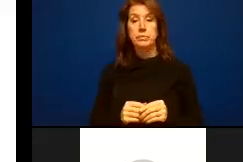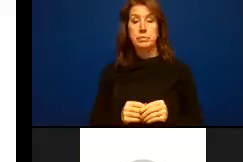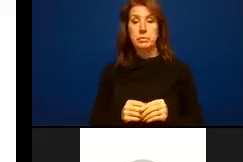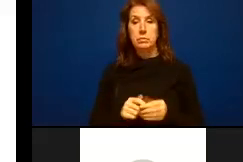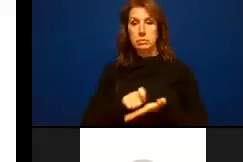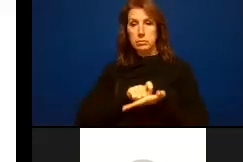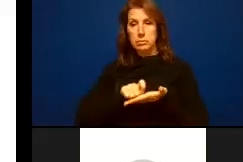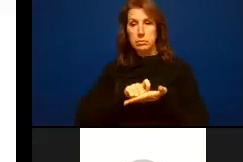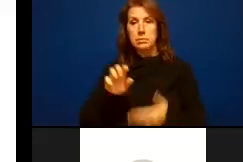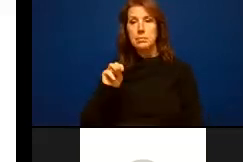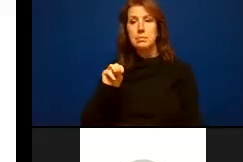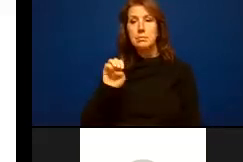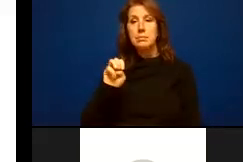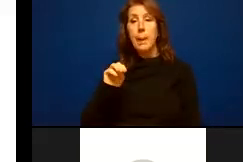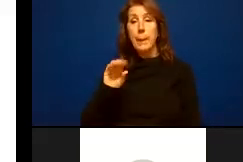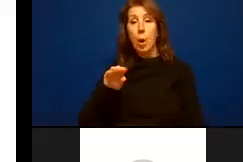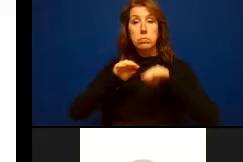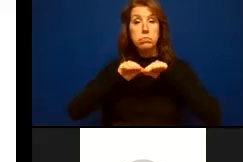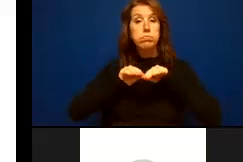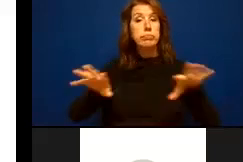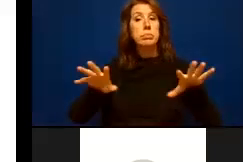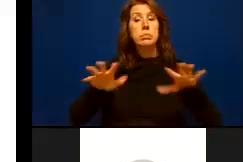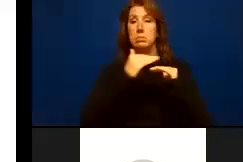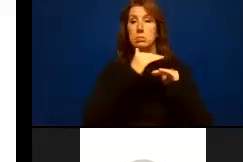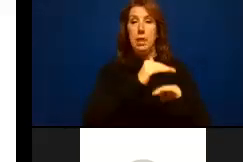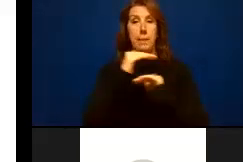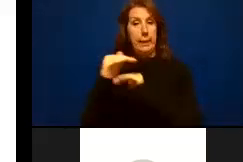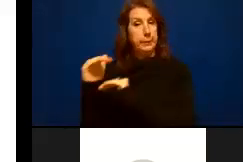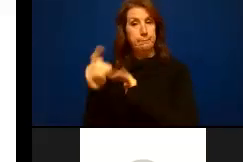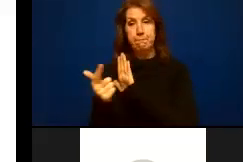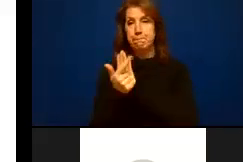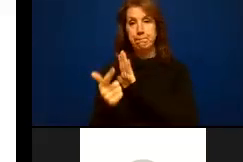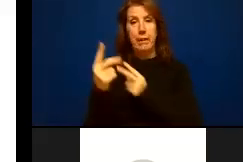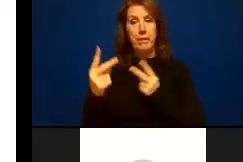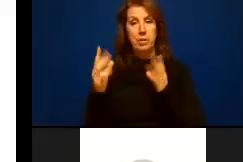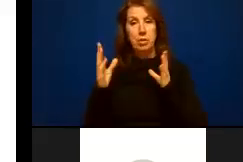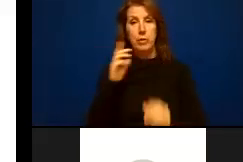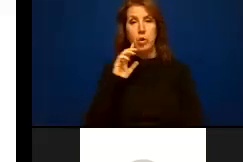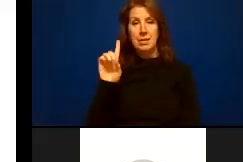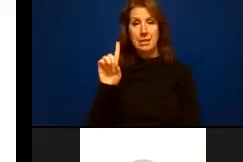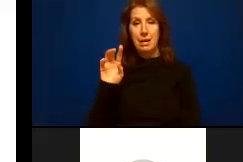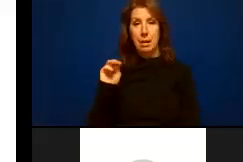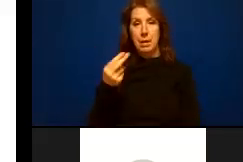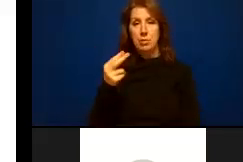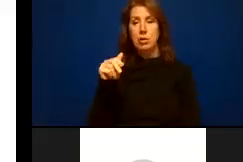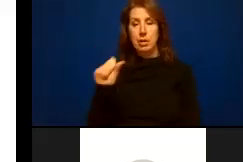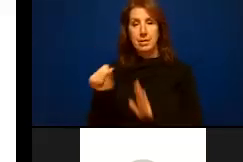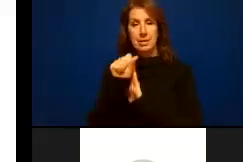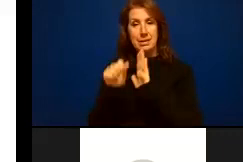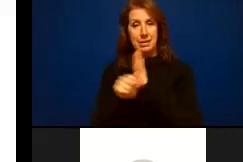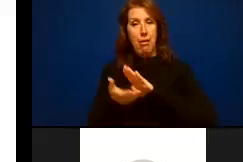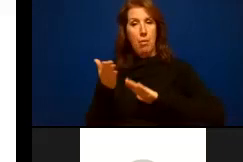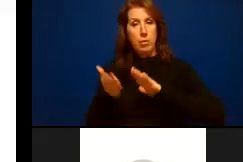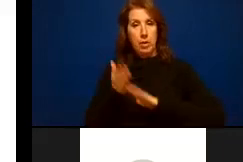memorandum regarding the restriction on visitors to DEMAS. Those are state-operated facilities. She also